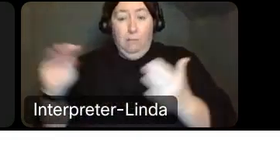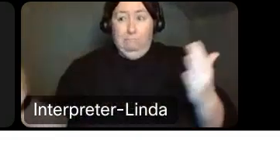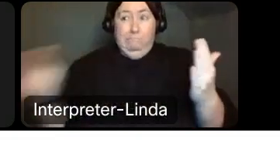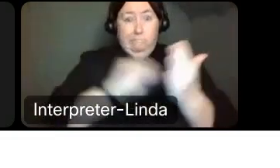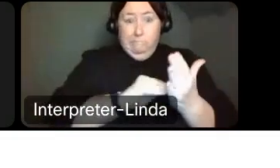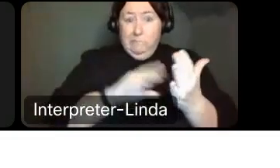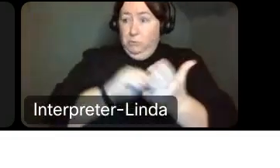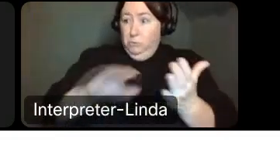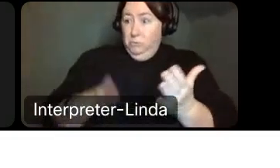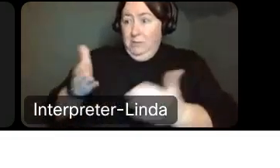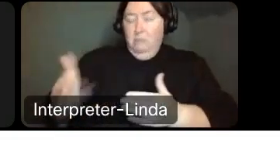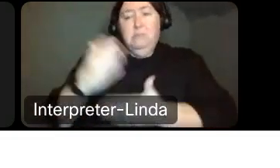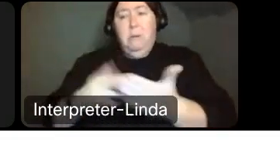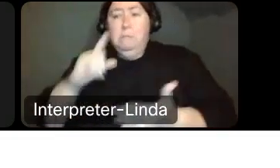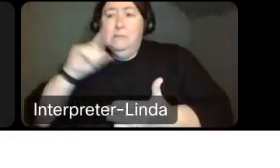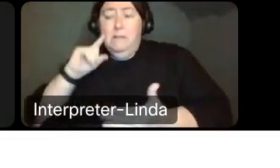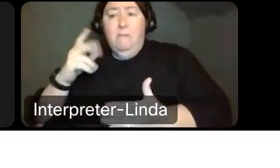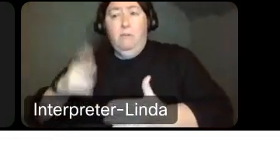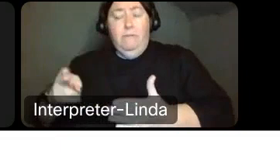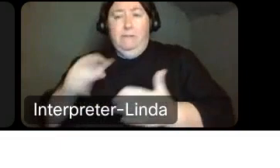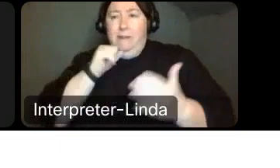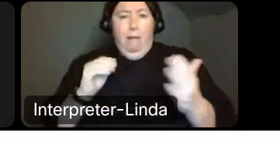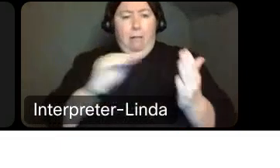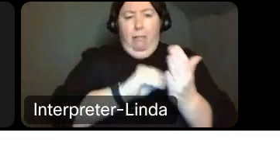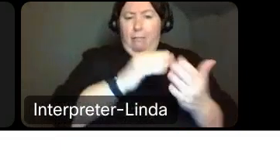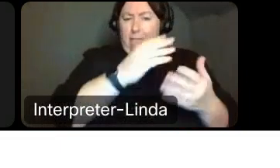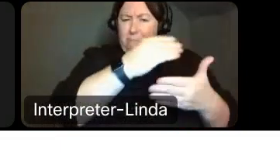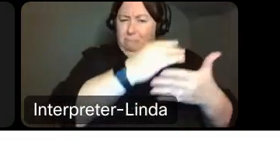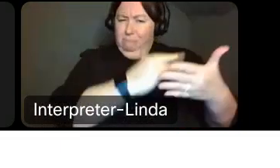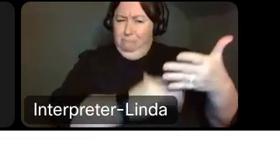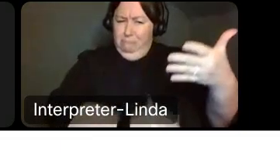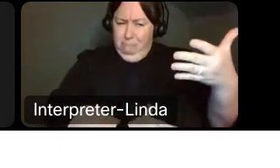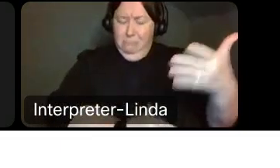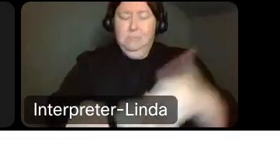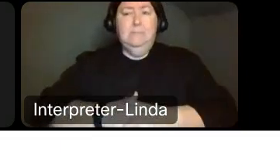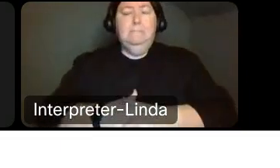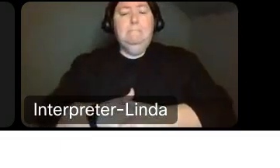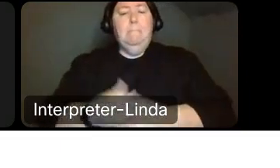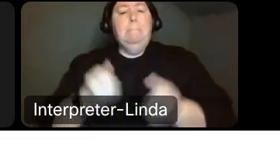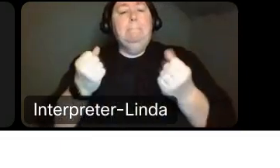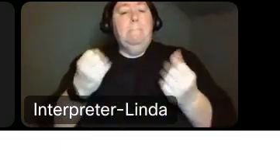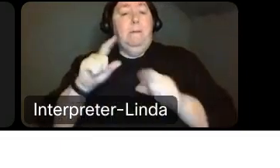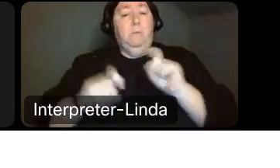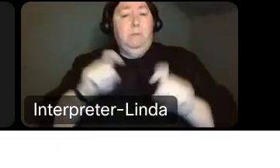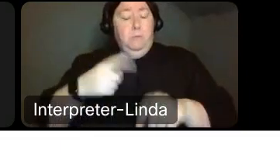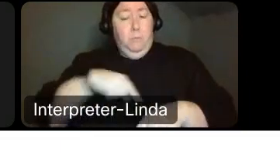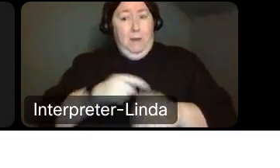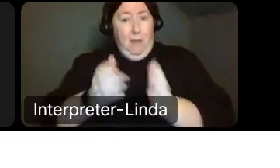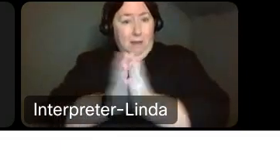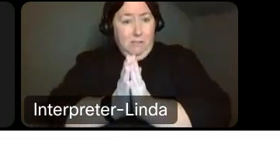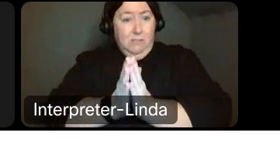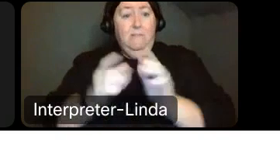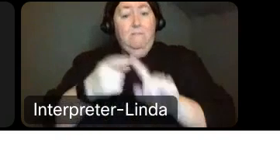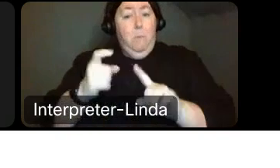that in a couple slides. But a lot of the questions that we ask come from the communication plan